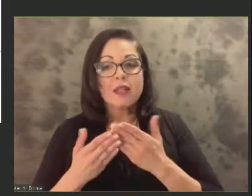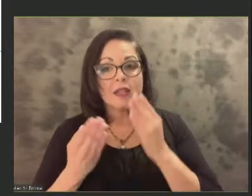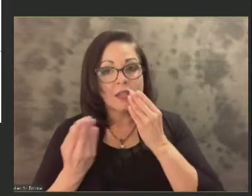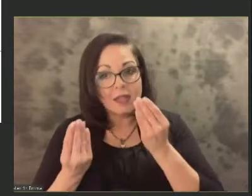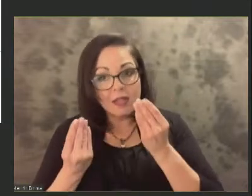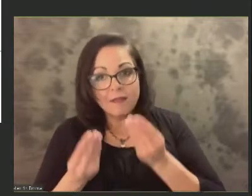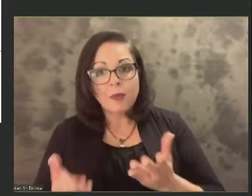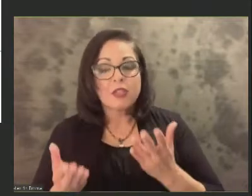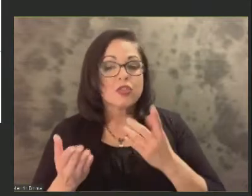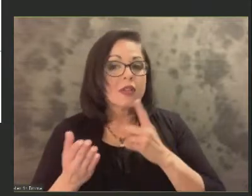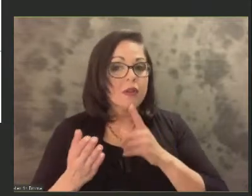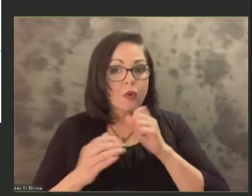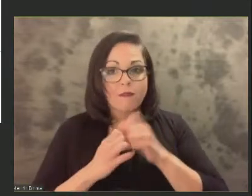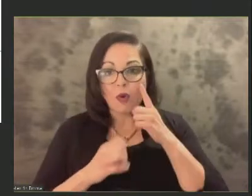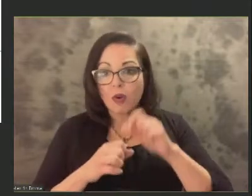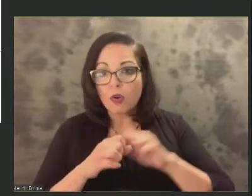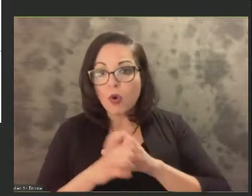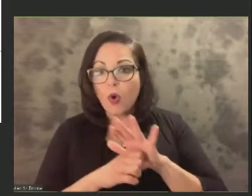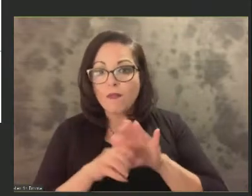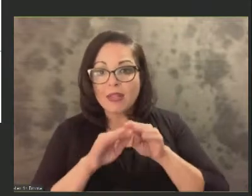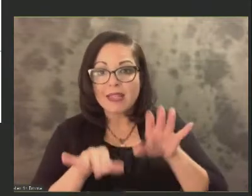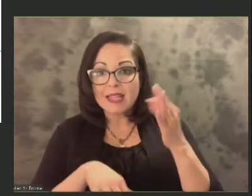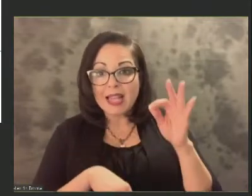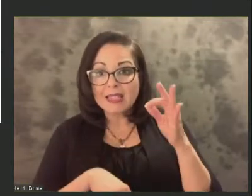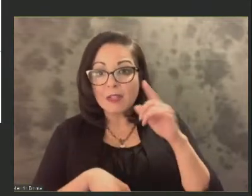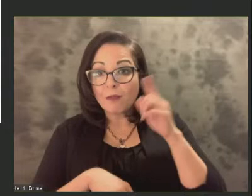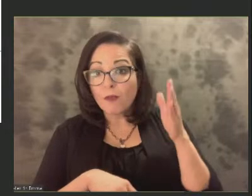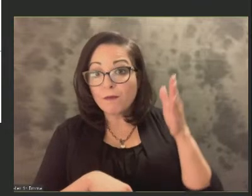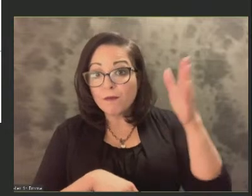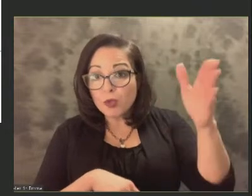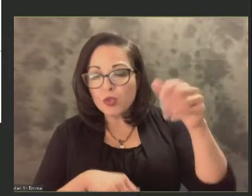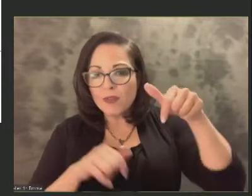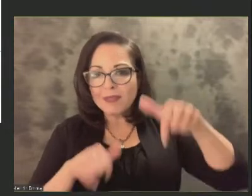COVID-19 for the future pandemic so that we do not